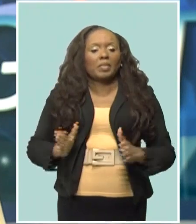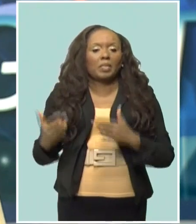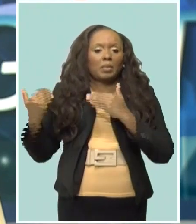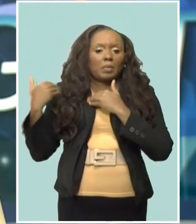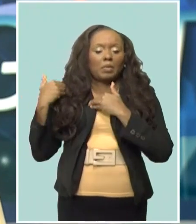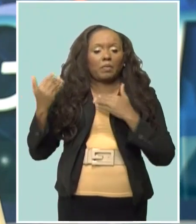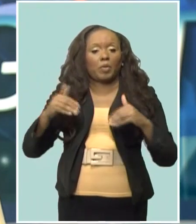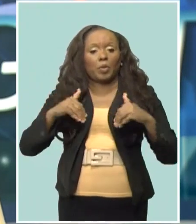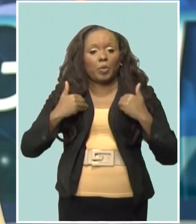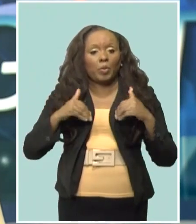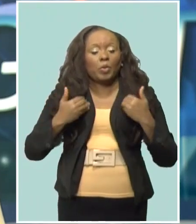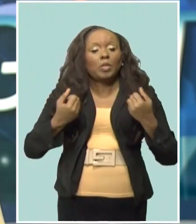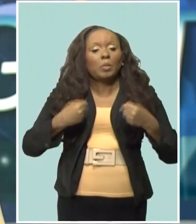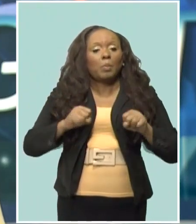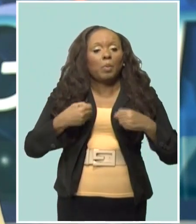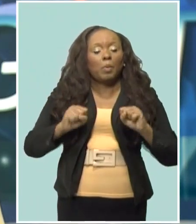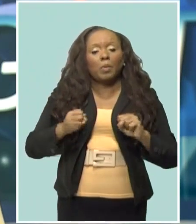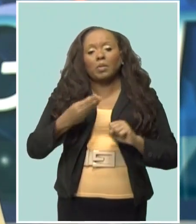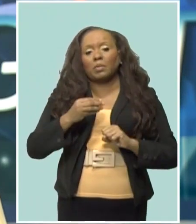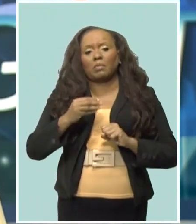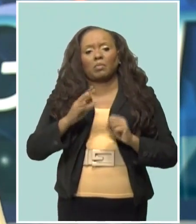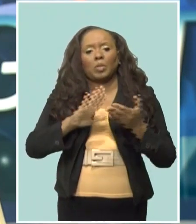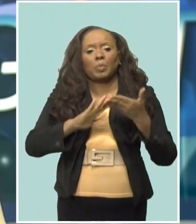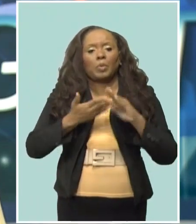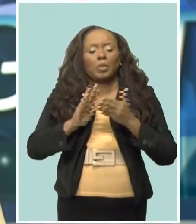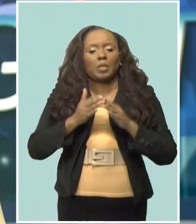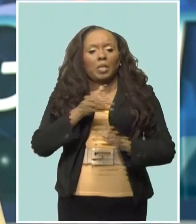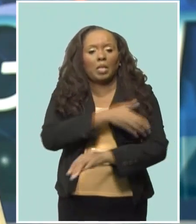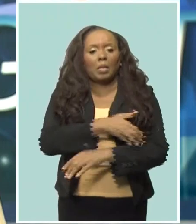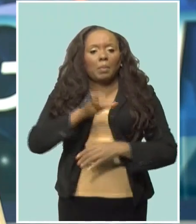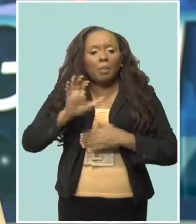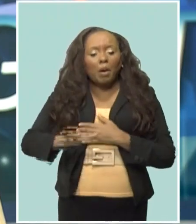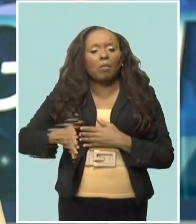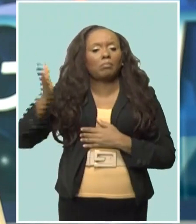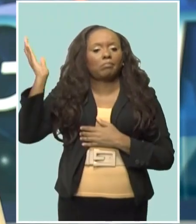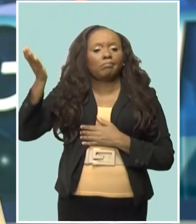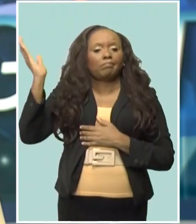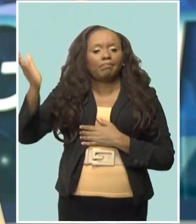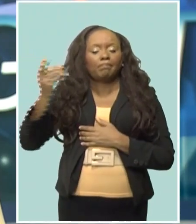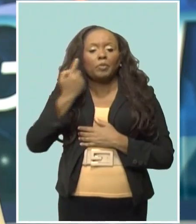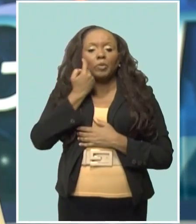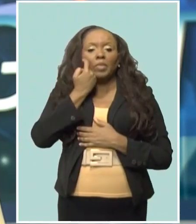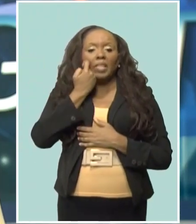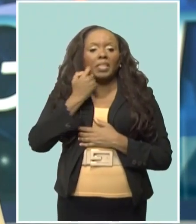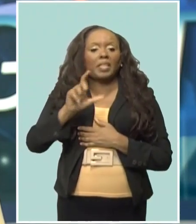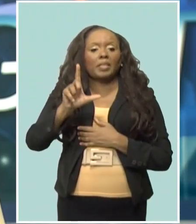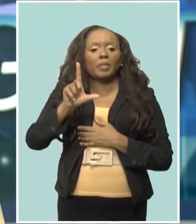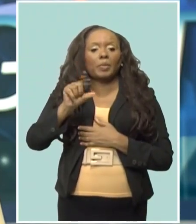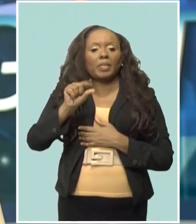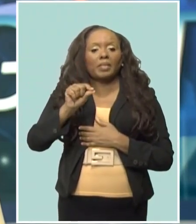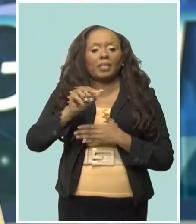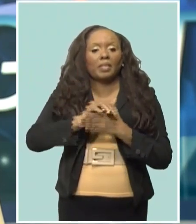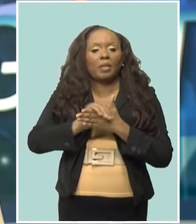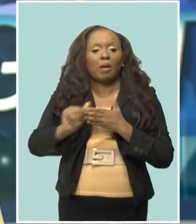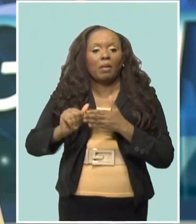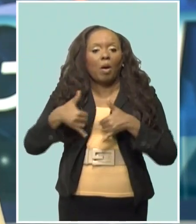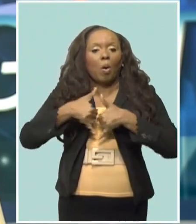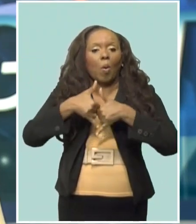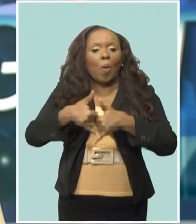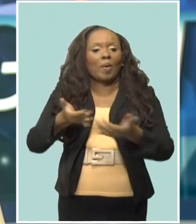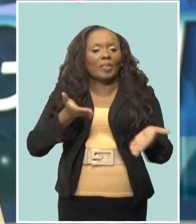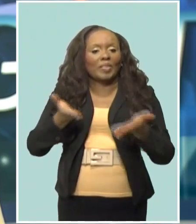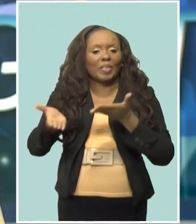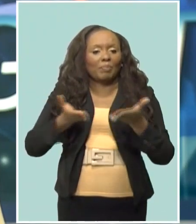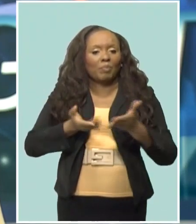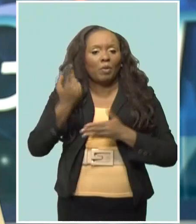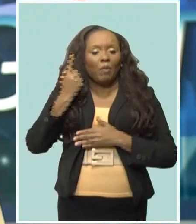the initiatives as he addressed the recently held $20 Challenge Awards ceremony of the Barbados Entrepreneurship Foundation.